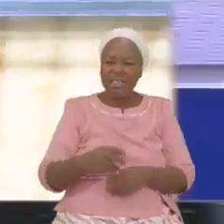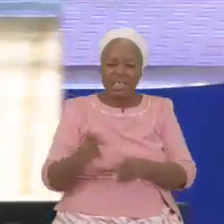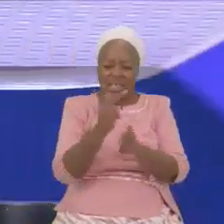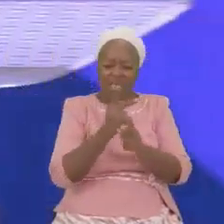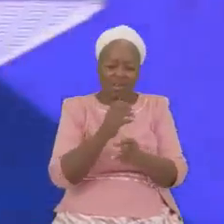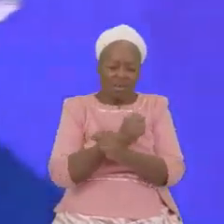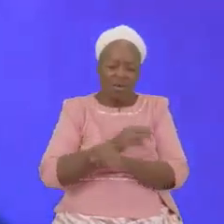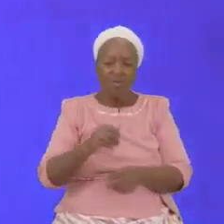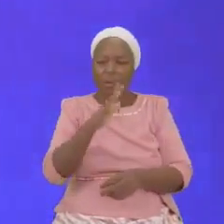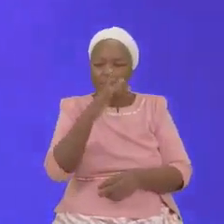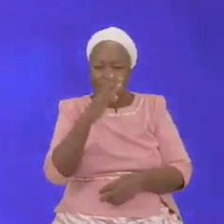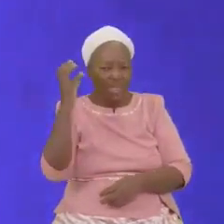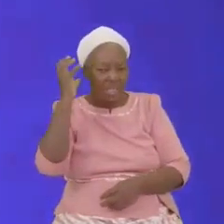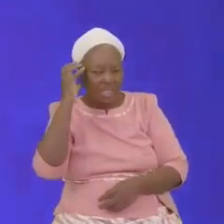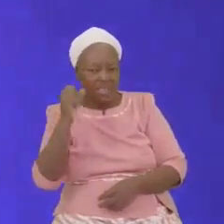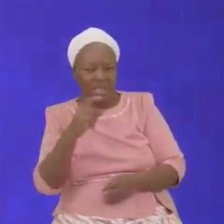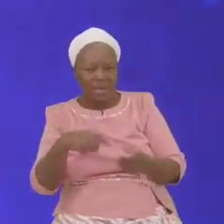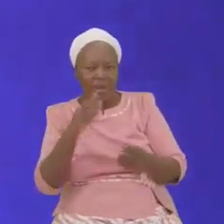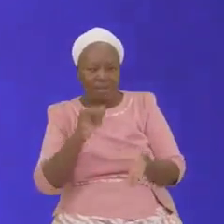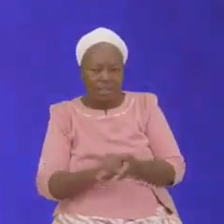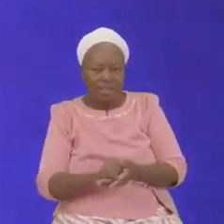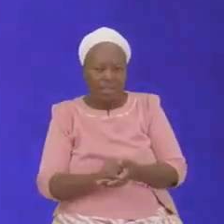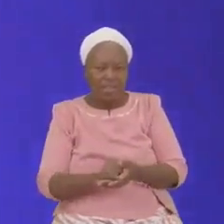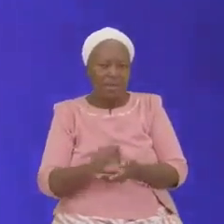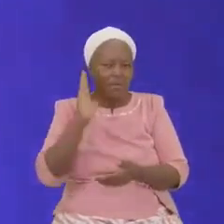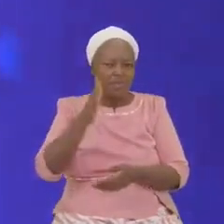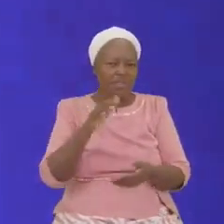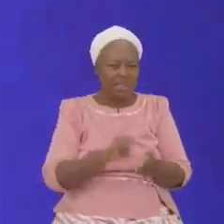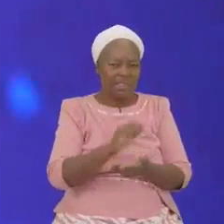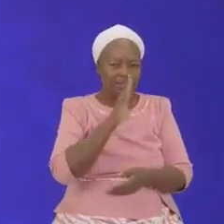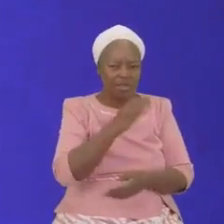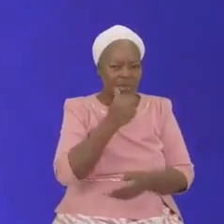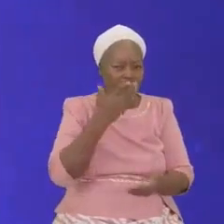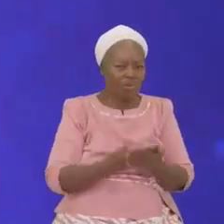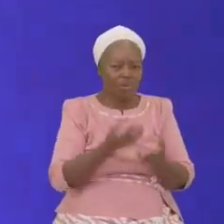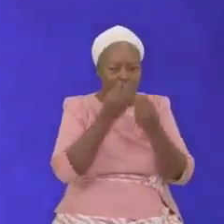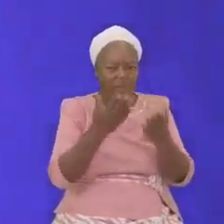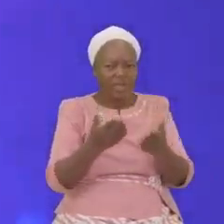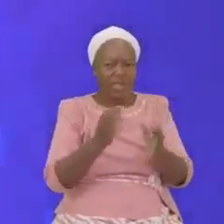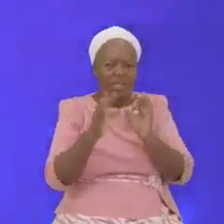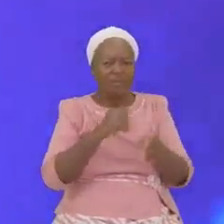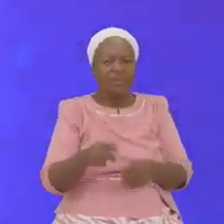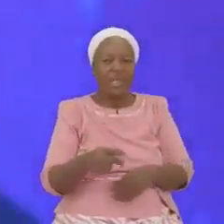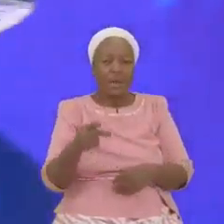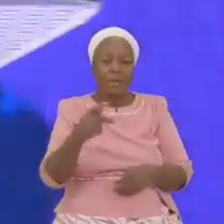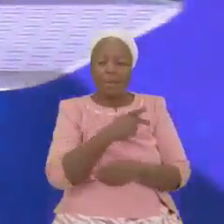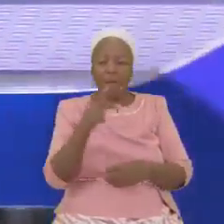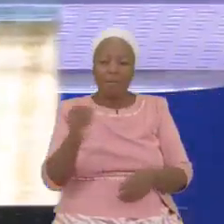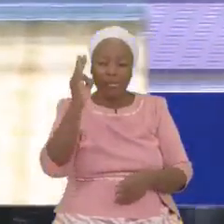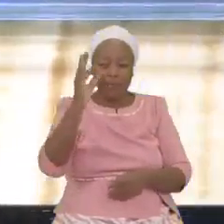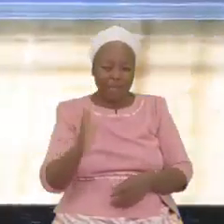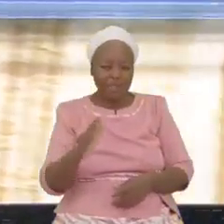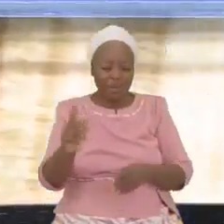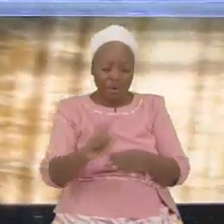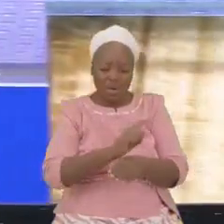mommy hears about that, will that be a good report? If the pastor laboring on us